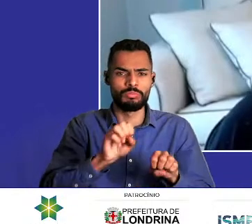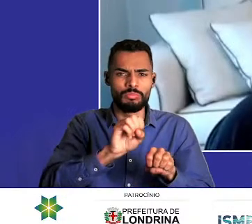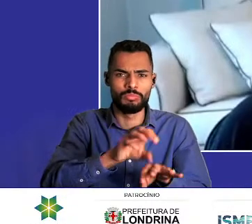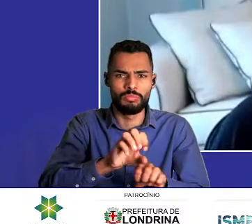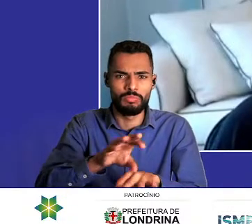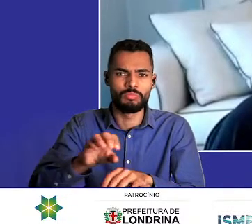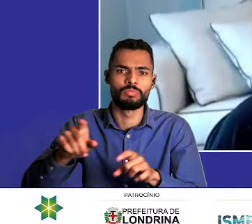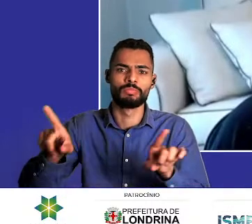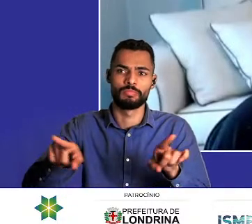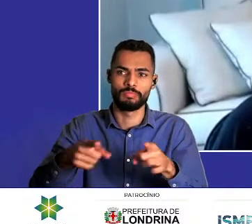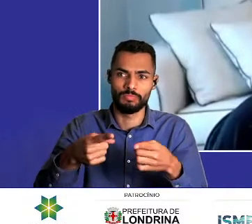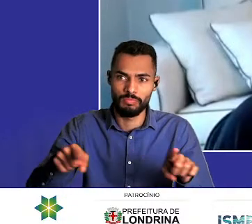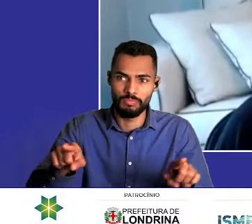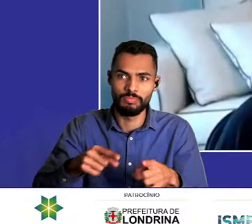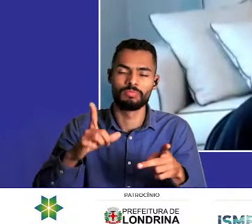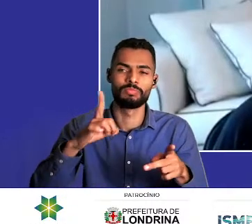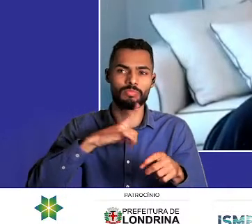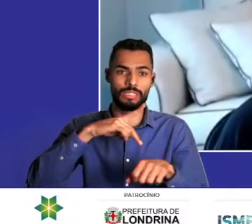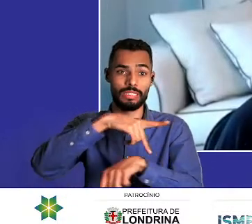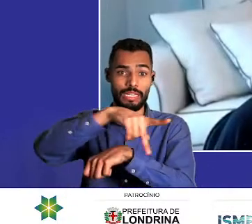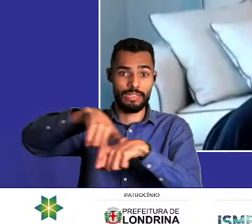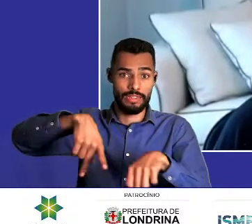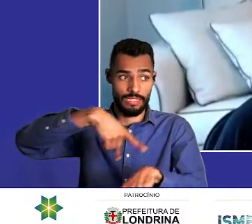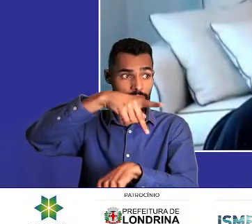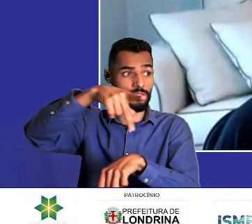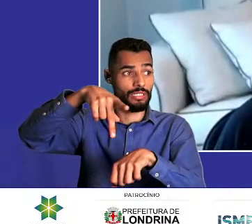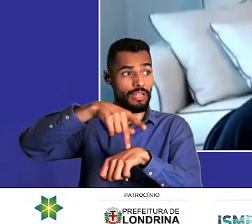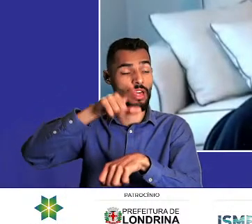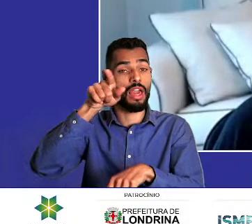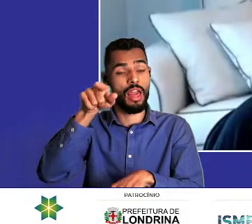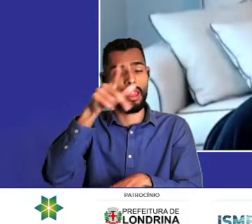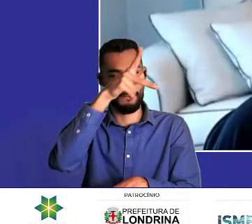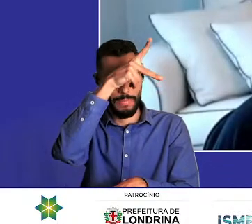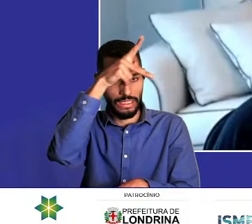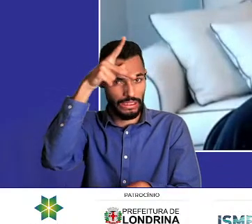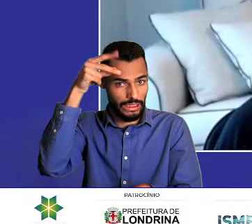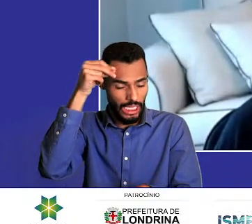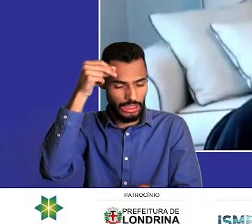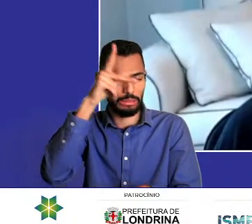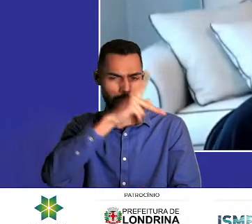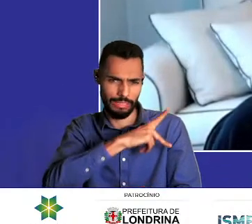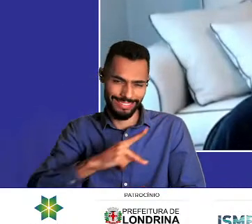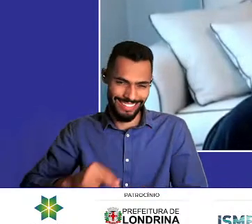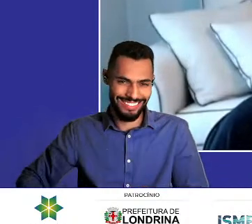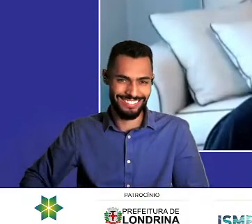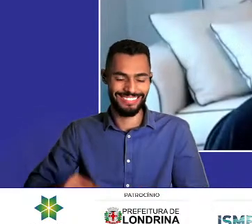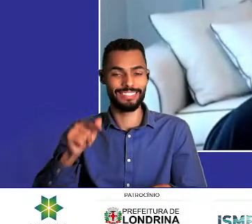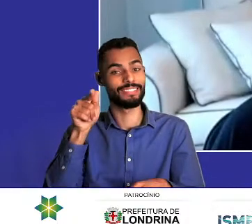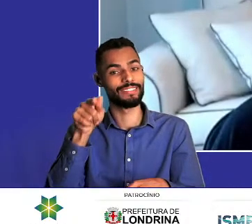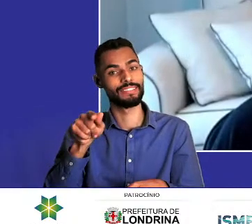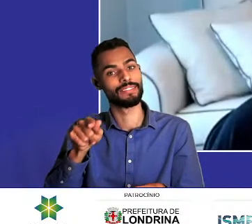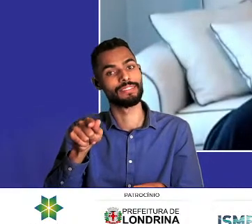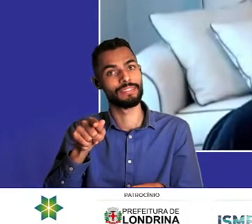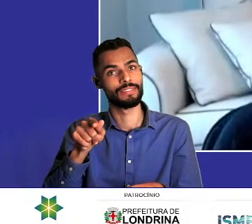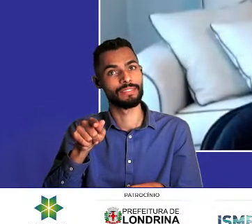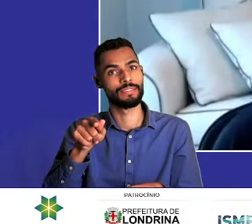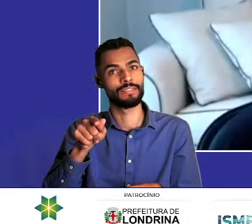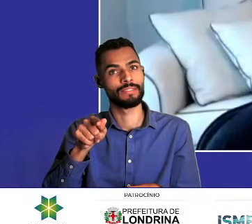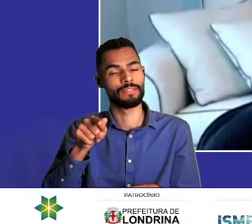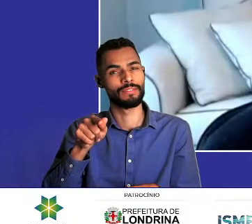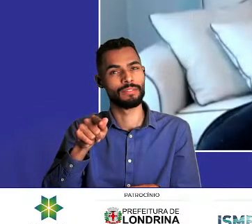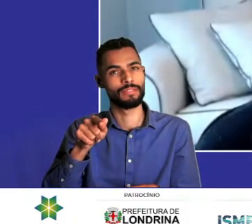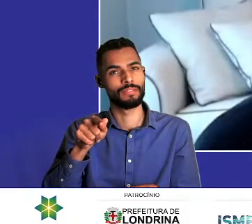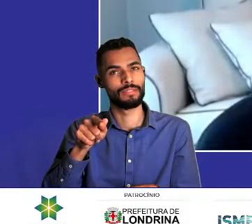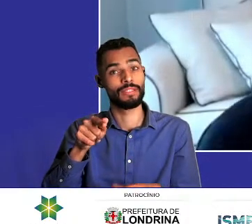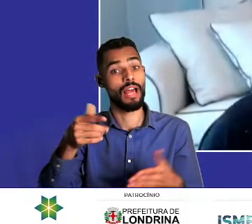She was president of the International Music Council, and now she is the ISMI president.